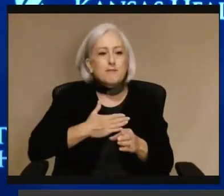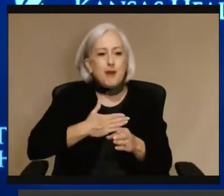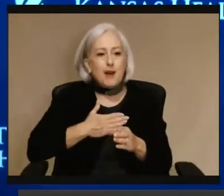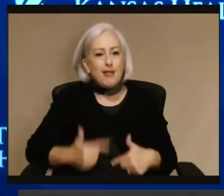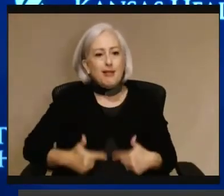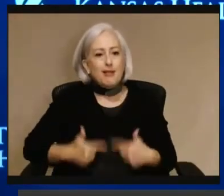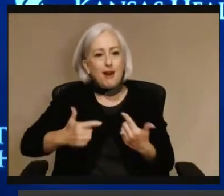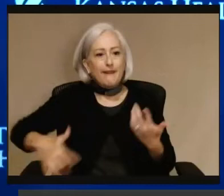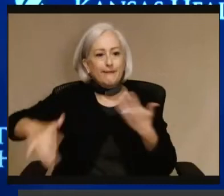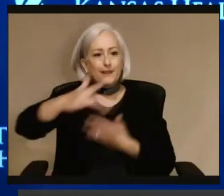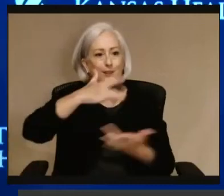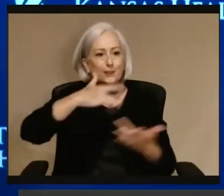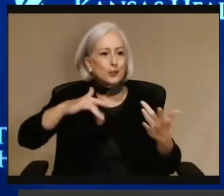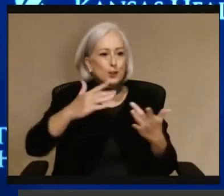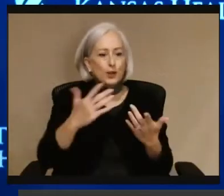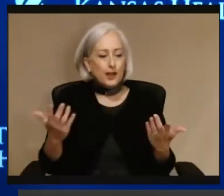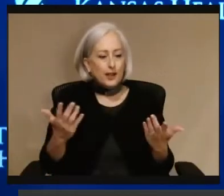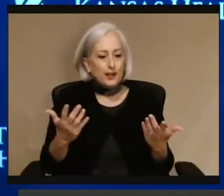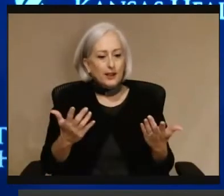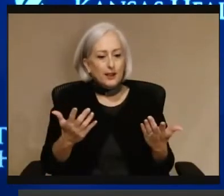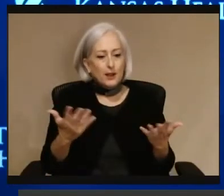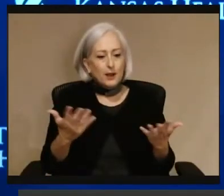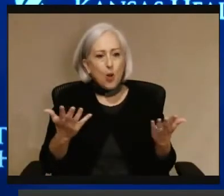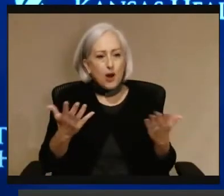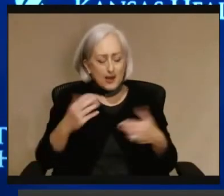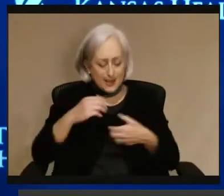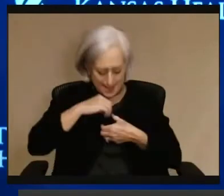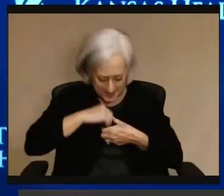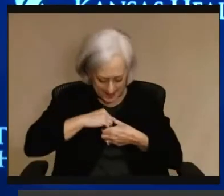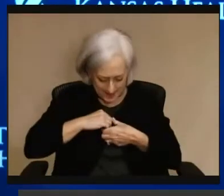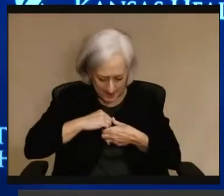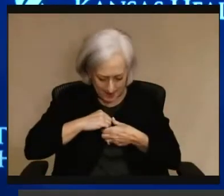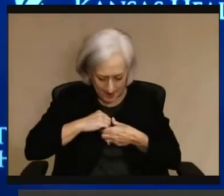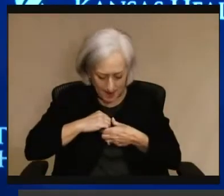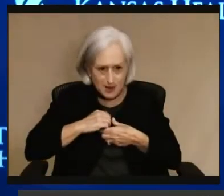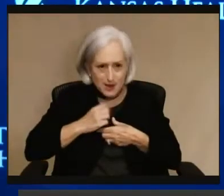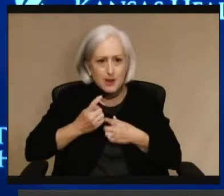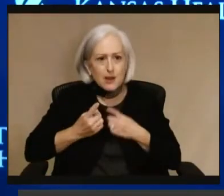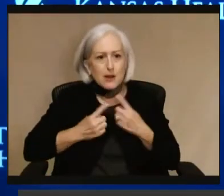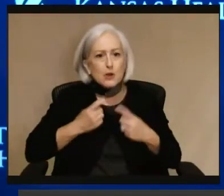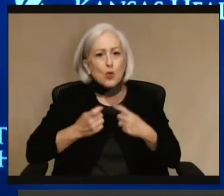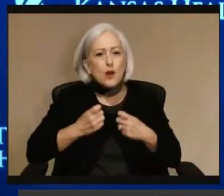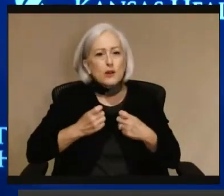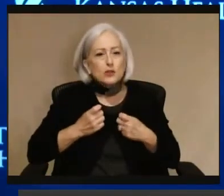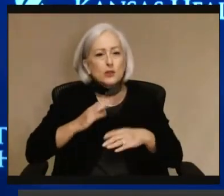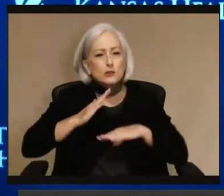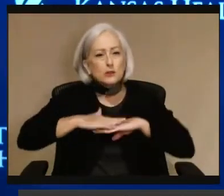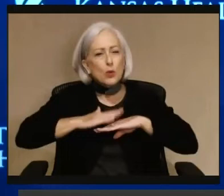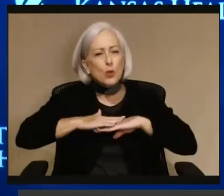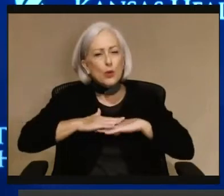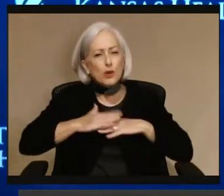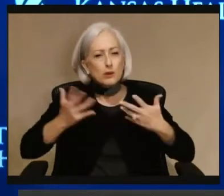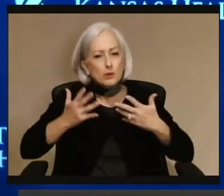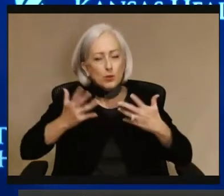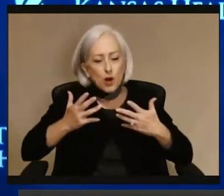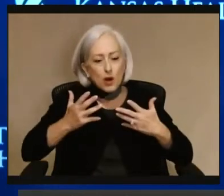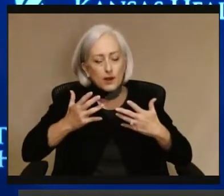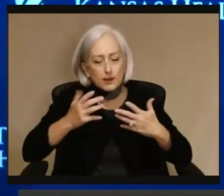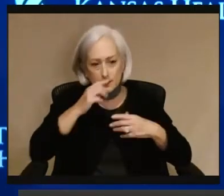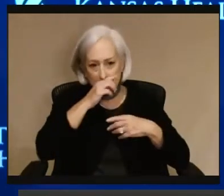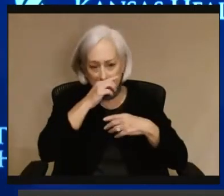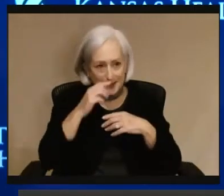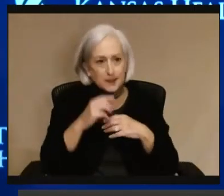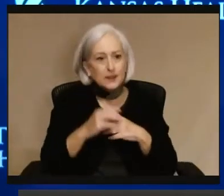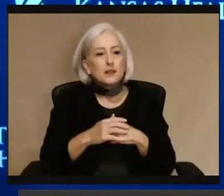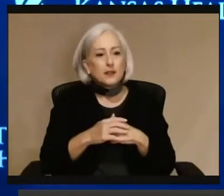need to ask? Whose voice is that inside of me that's telling me the critical things and helping me to blind myself to the possibility